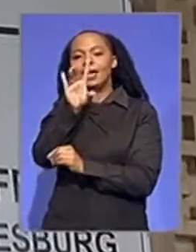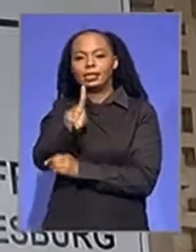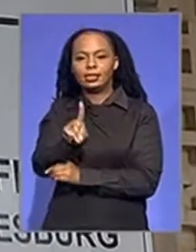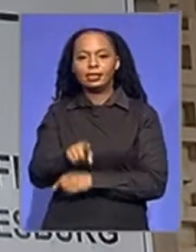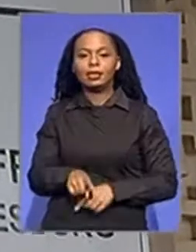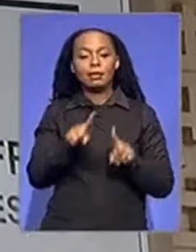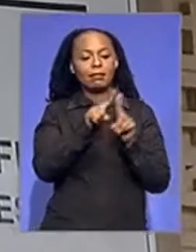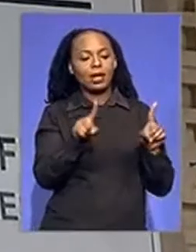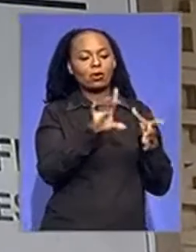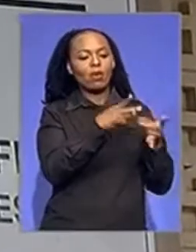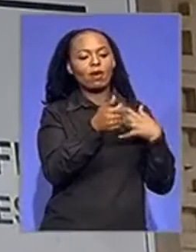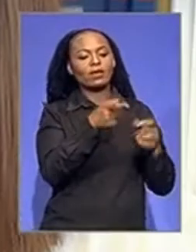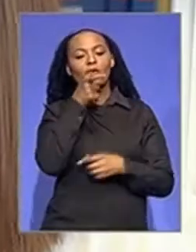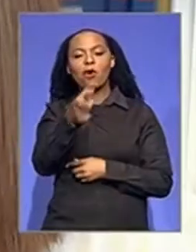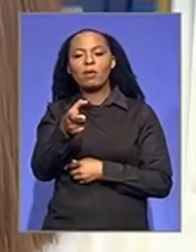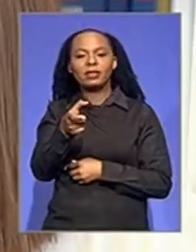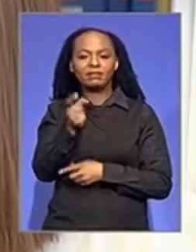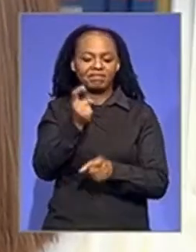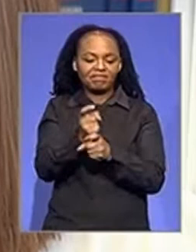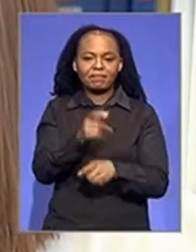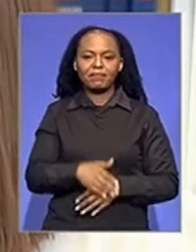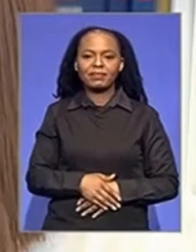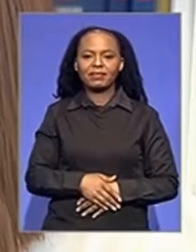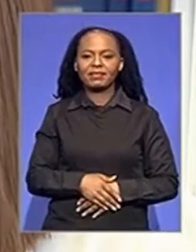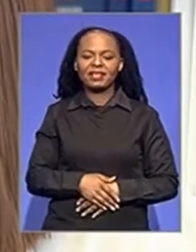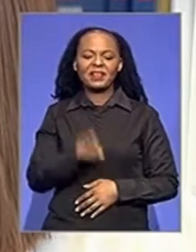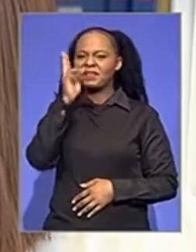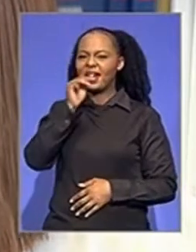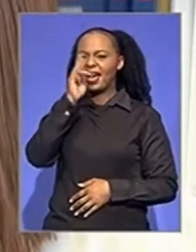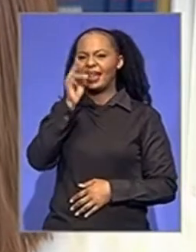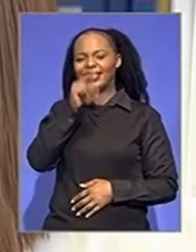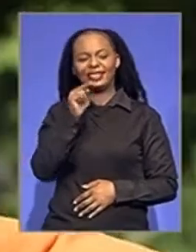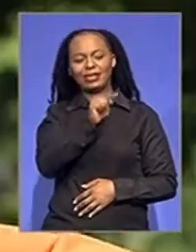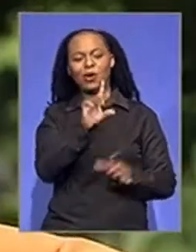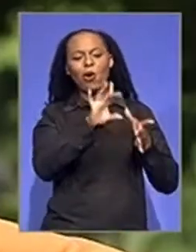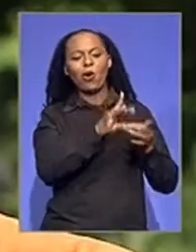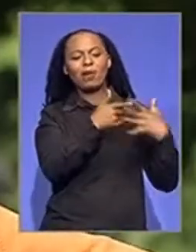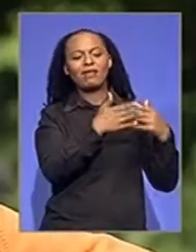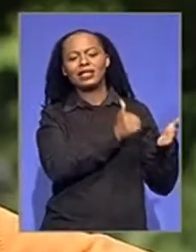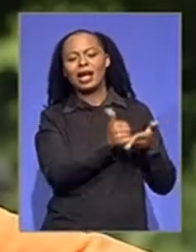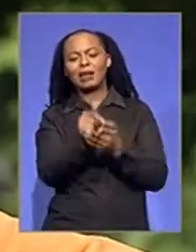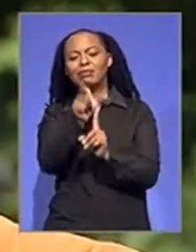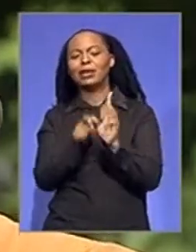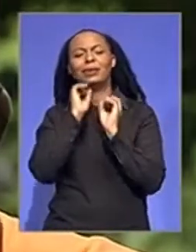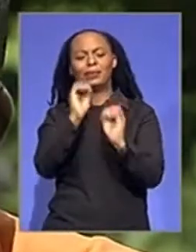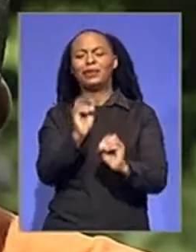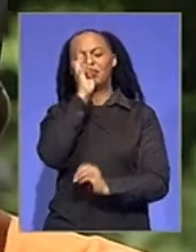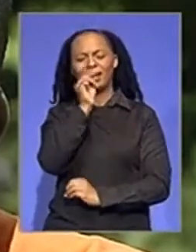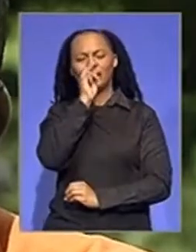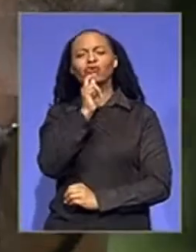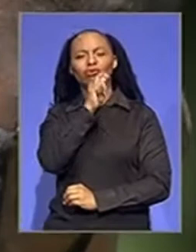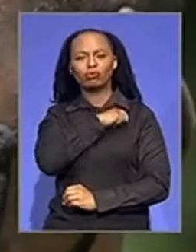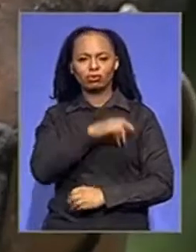tshepišo ya go ntšha sa mafatleng a bona. It's tricky when the Home Affairs is not assisting. Now I'm stuck. I can't do